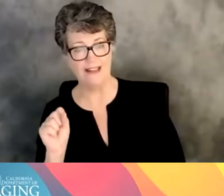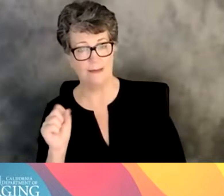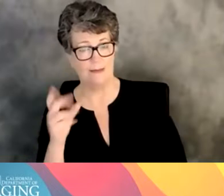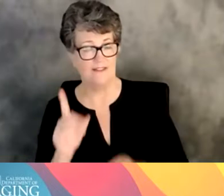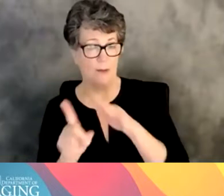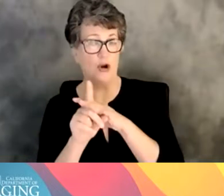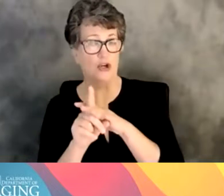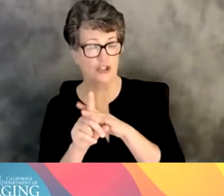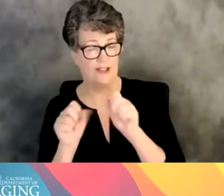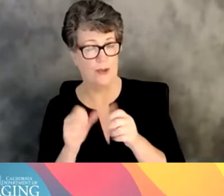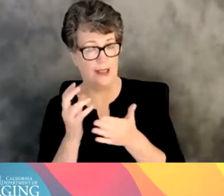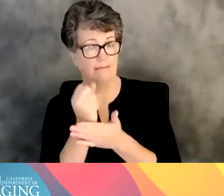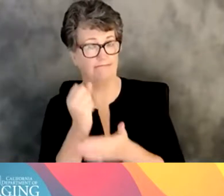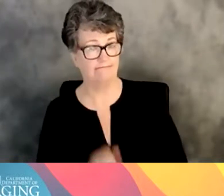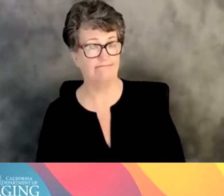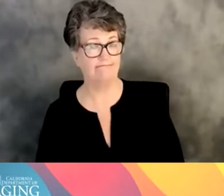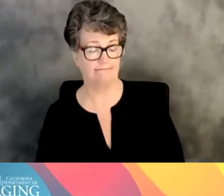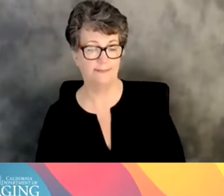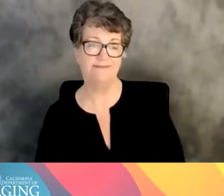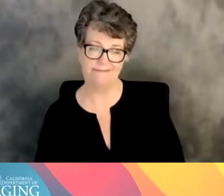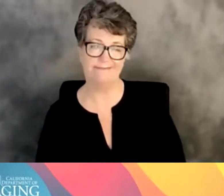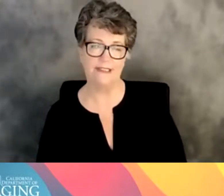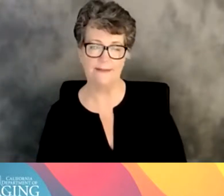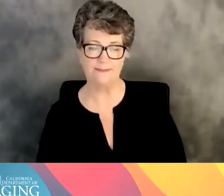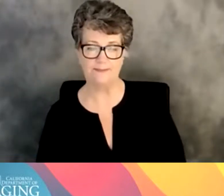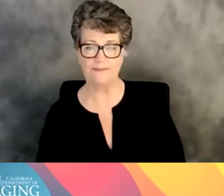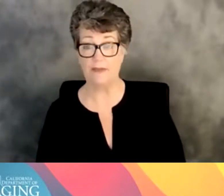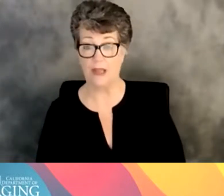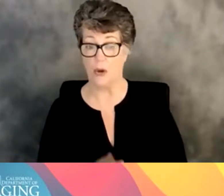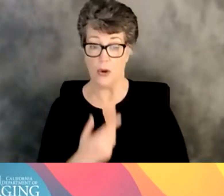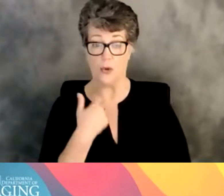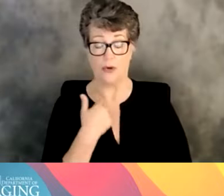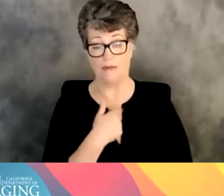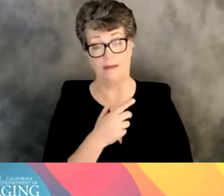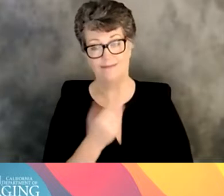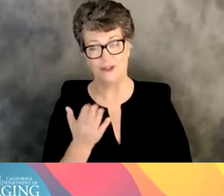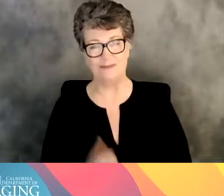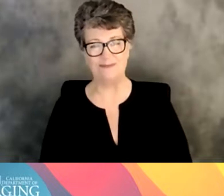that we can take a look at. Thank you. Yeah, sure.